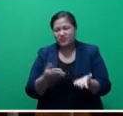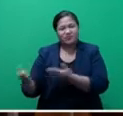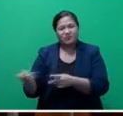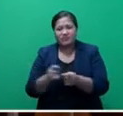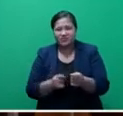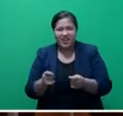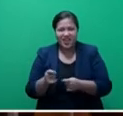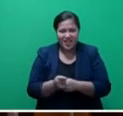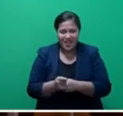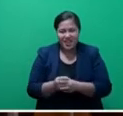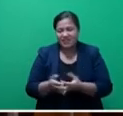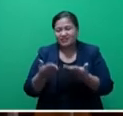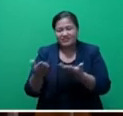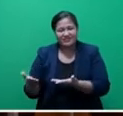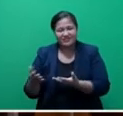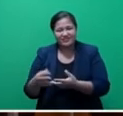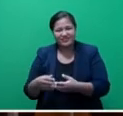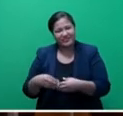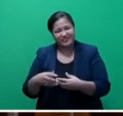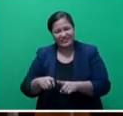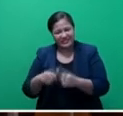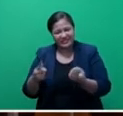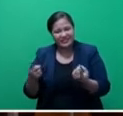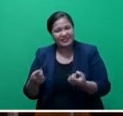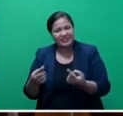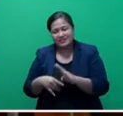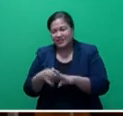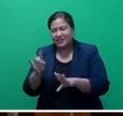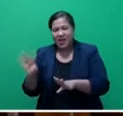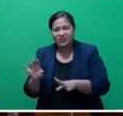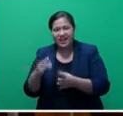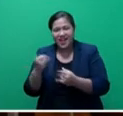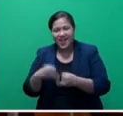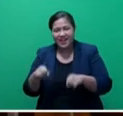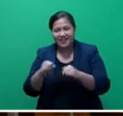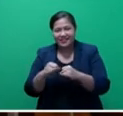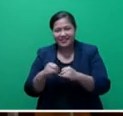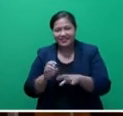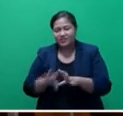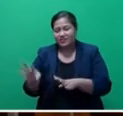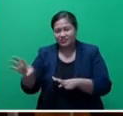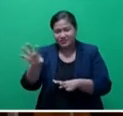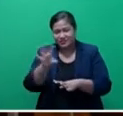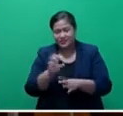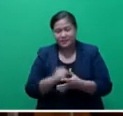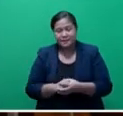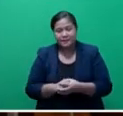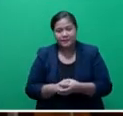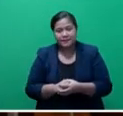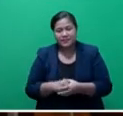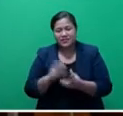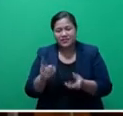the transportation of the maritime public between outer islands and major urban centers, and incentivize